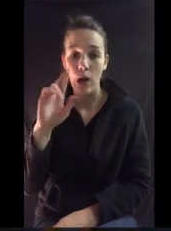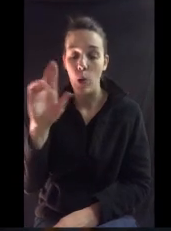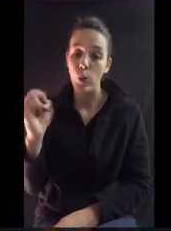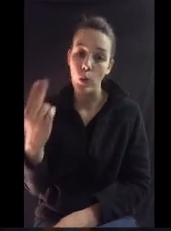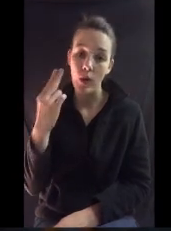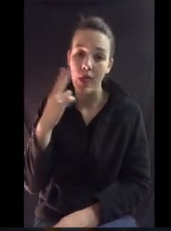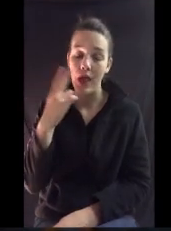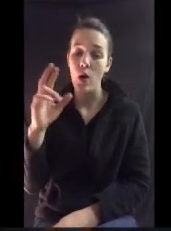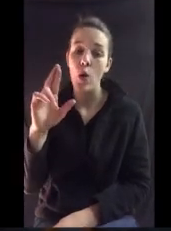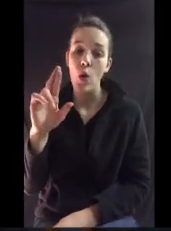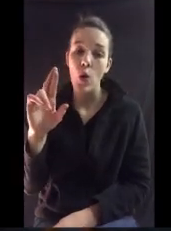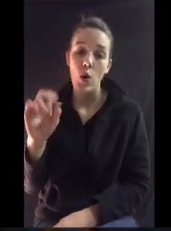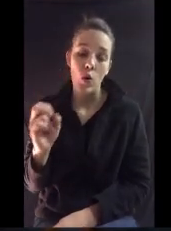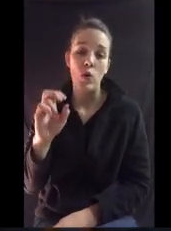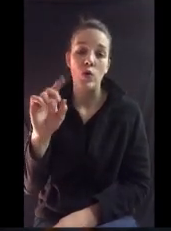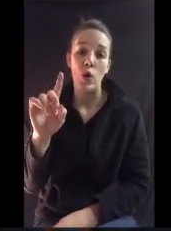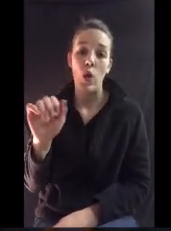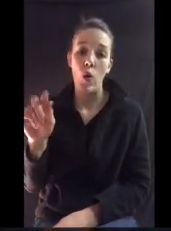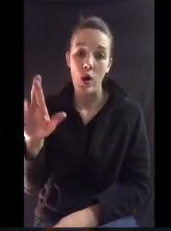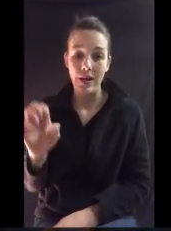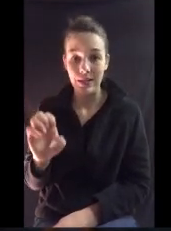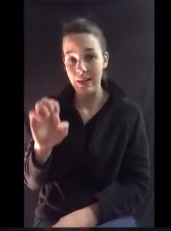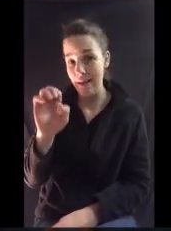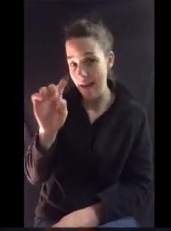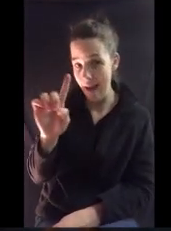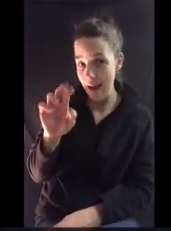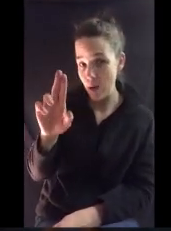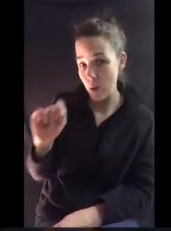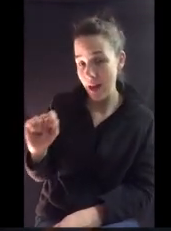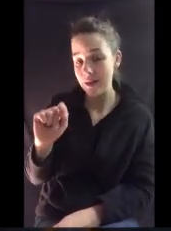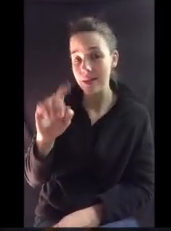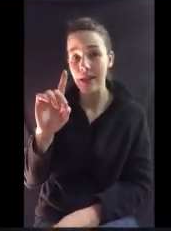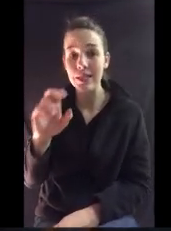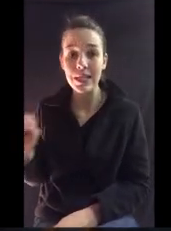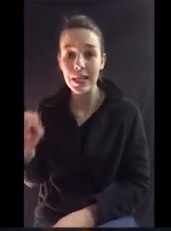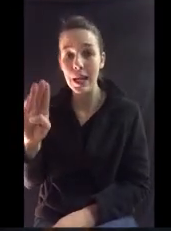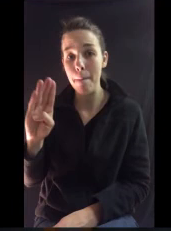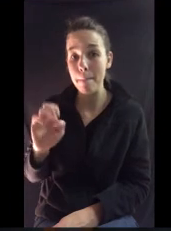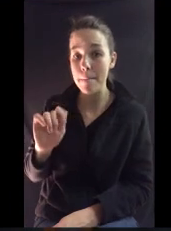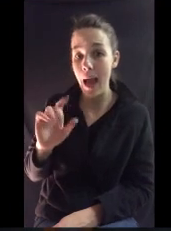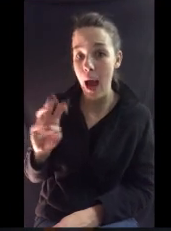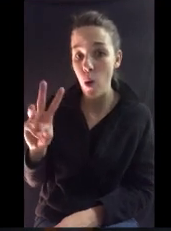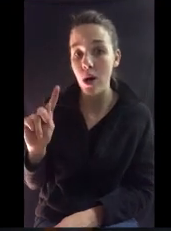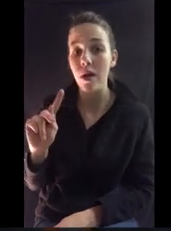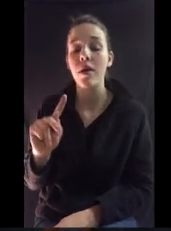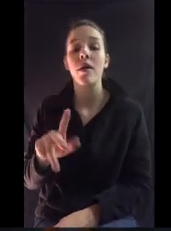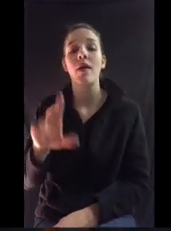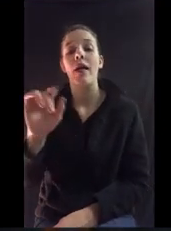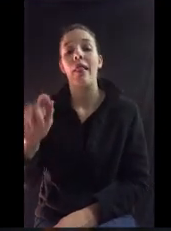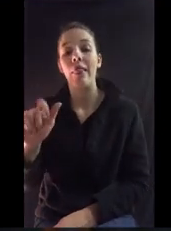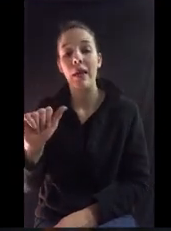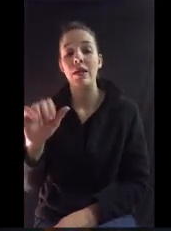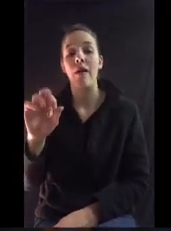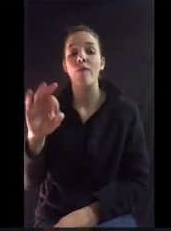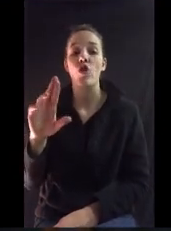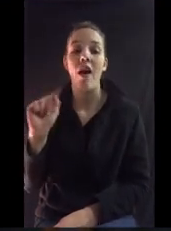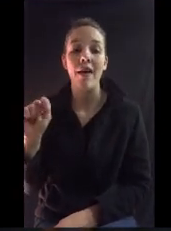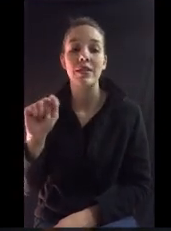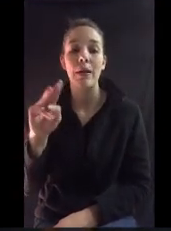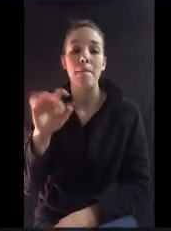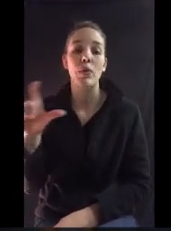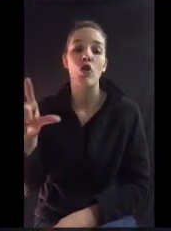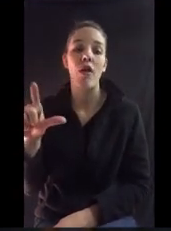Ruth Martin, and Russ and Dolores Kelsch. We lift up Ed Rust and Dean Bauk, Linda